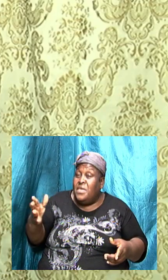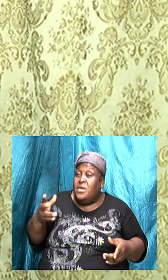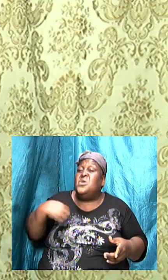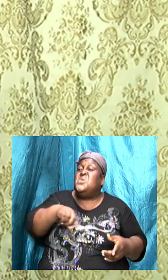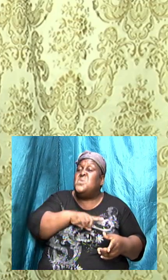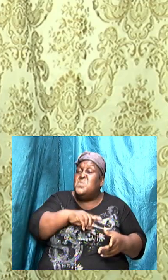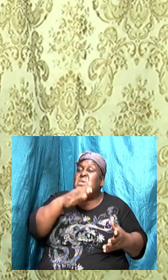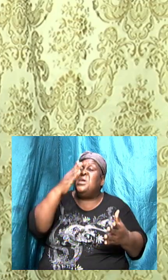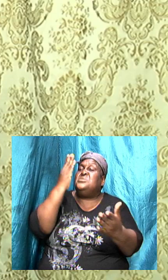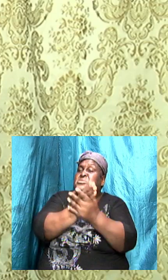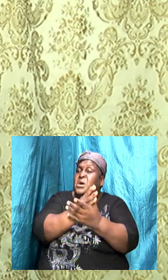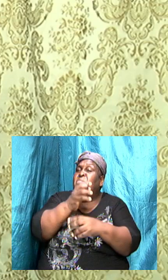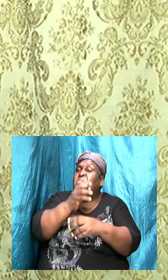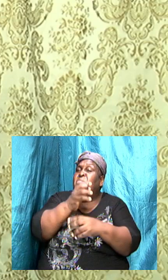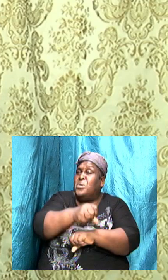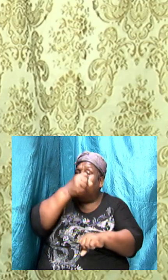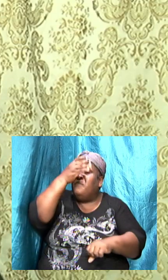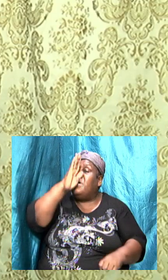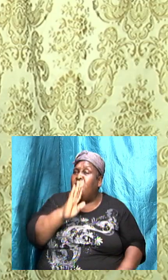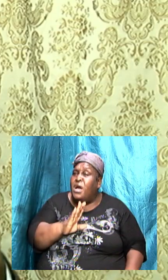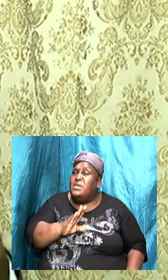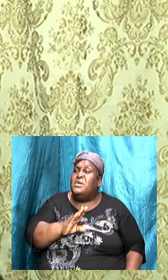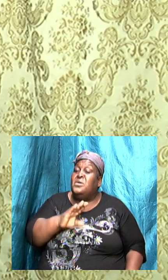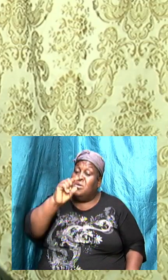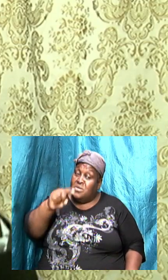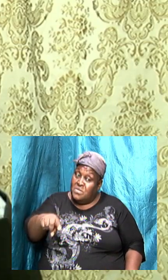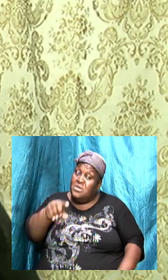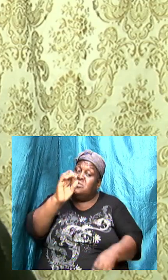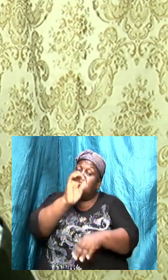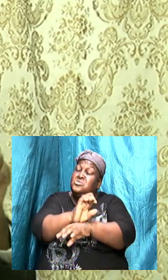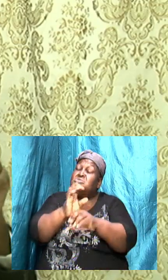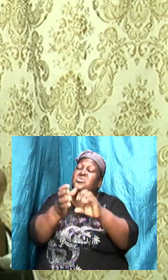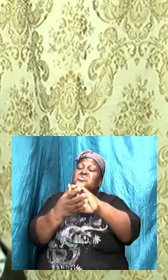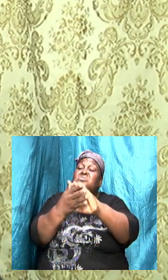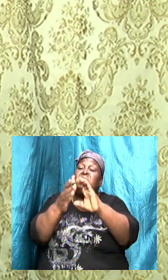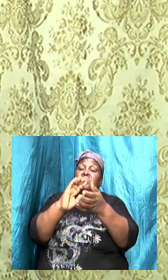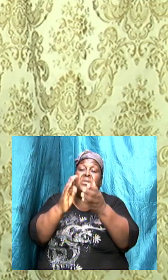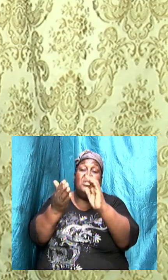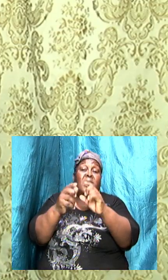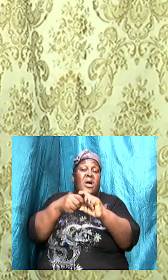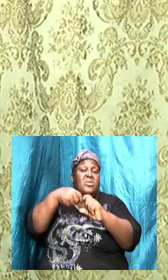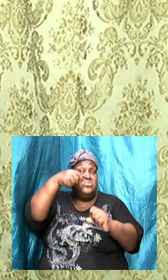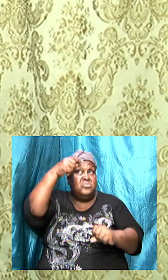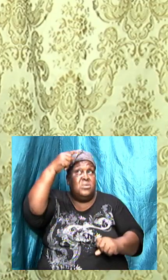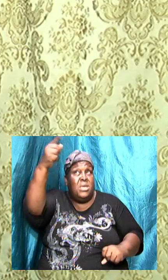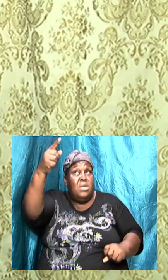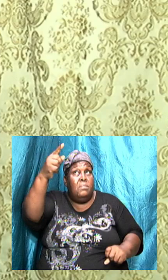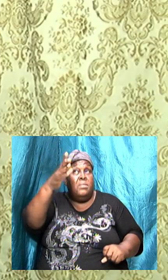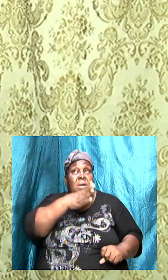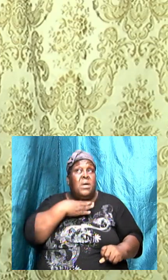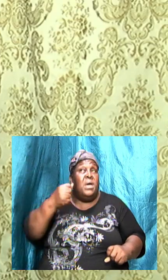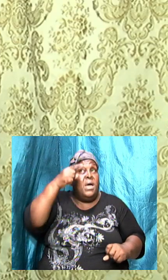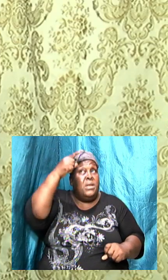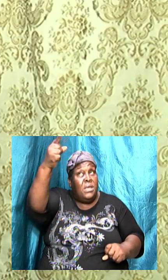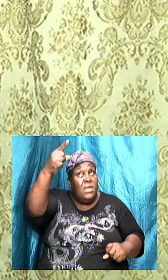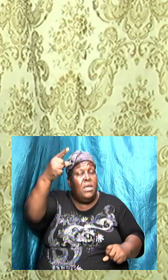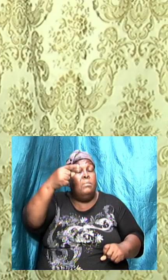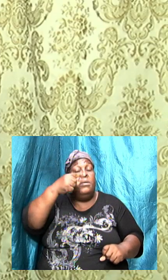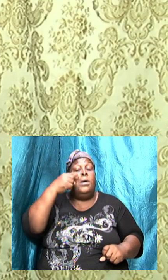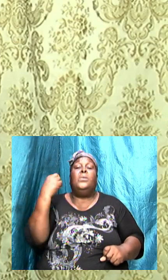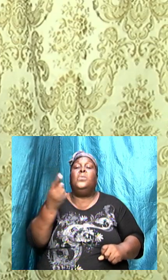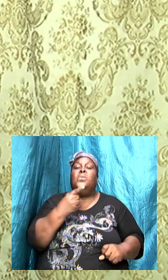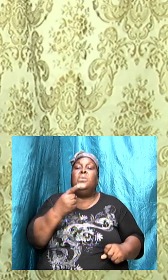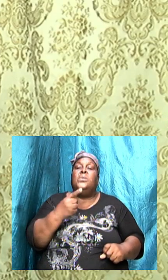God, listen to me, this church belongs to Him and to Him alone. And we